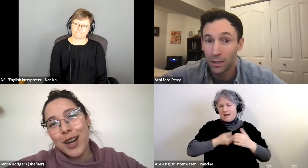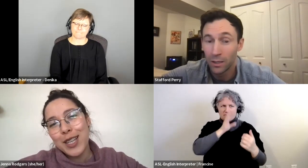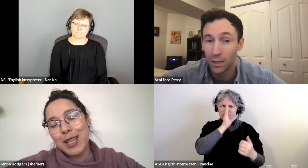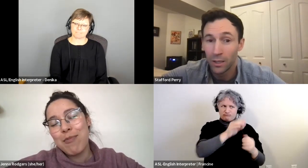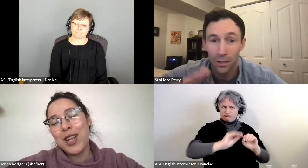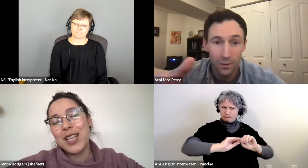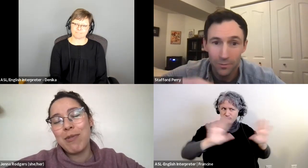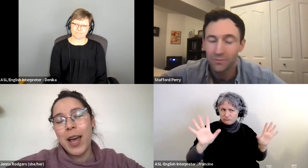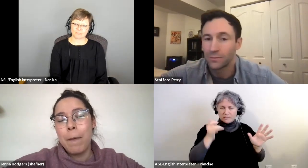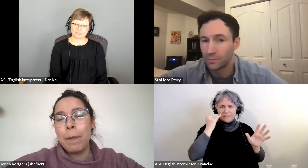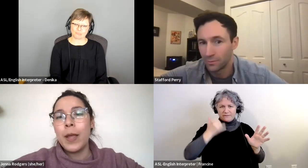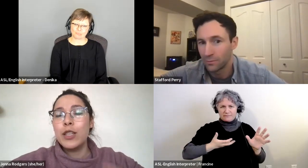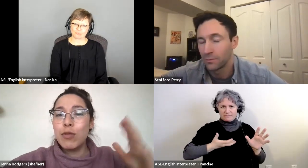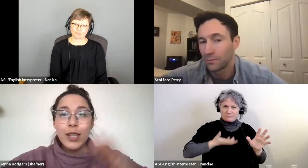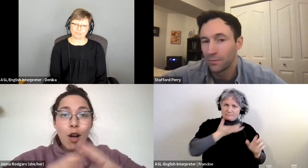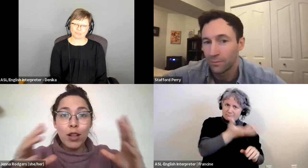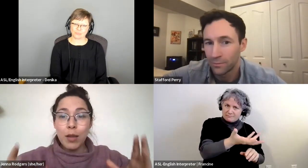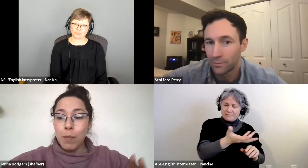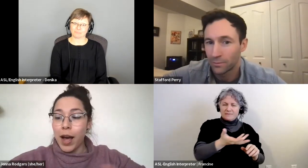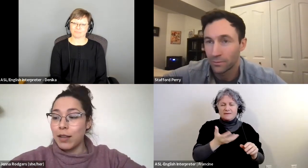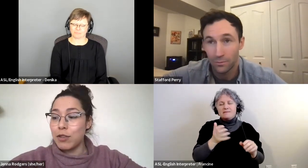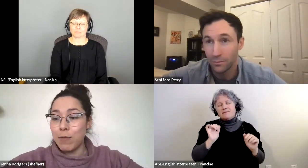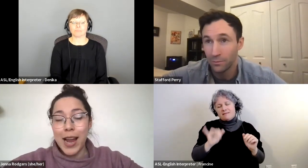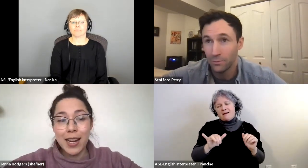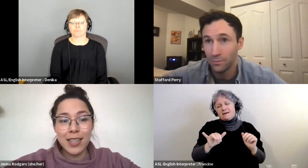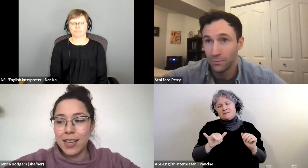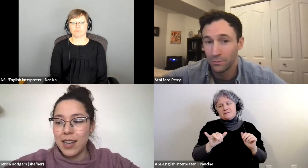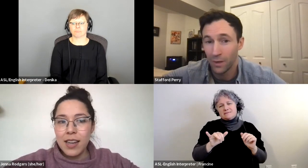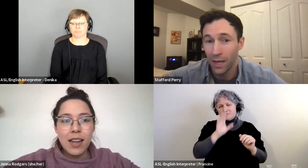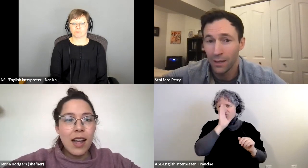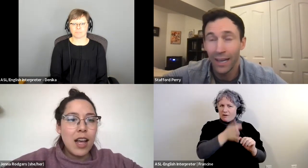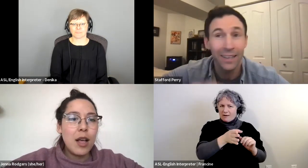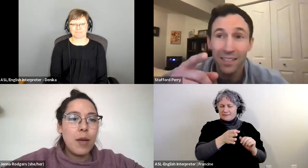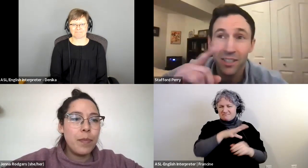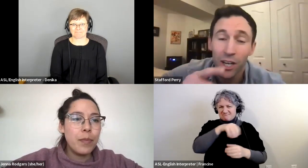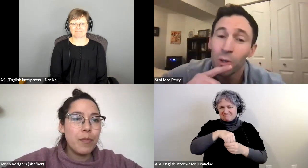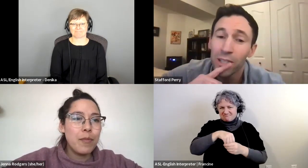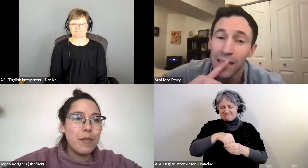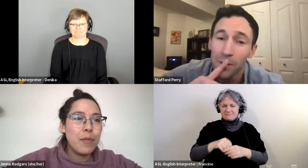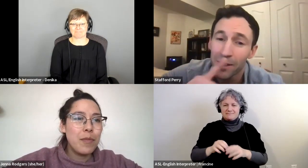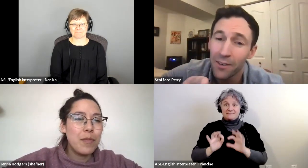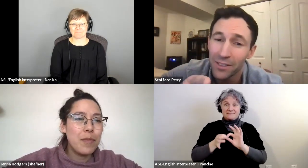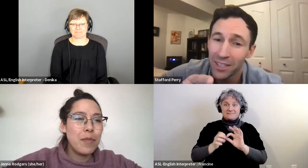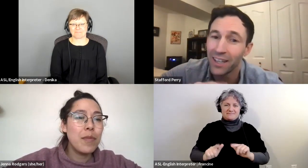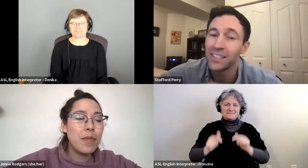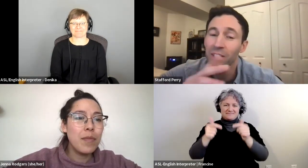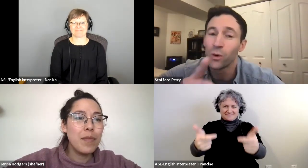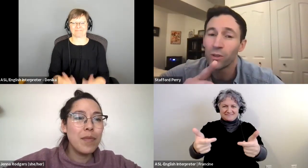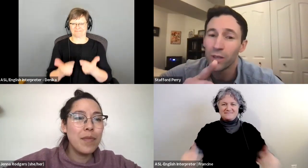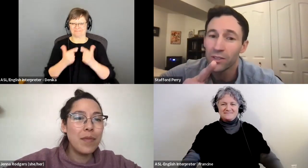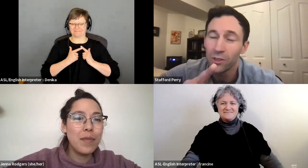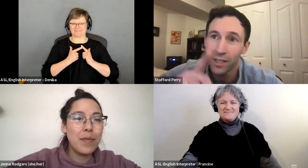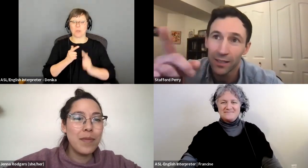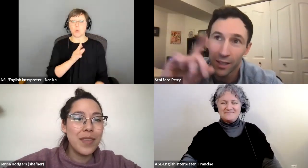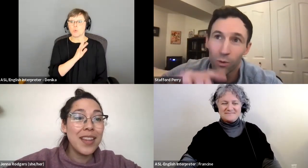choosing to talk to someone in this way. So that's all in the pile of direct. Yeah, I think that's a cool example of, Jenna. I see you